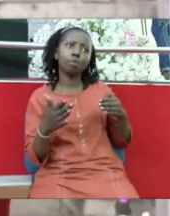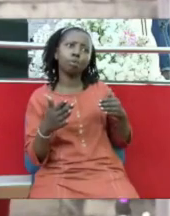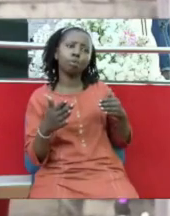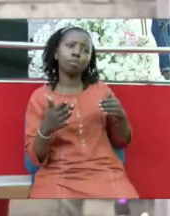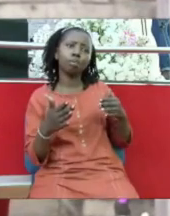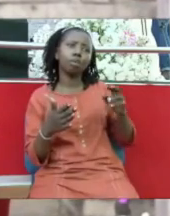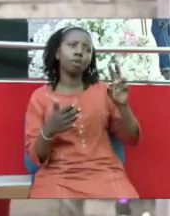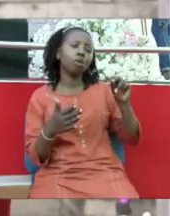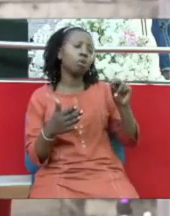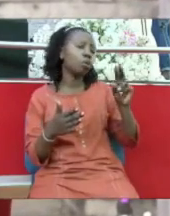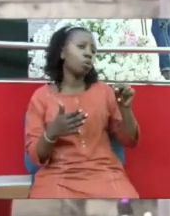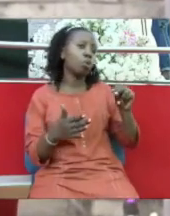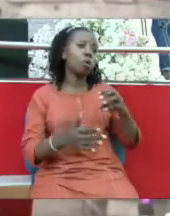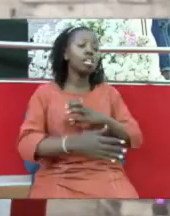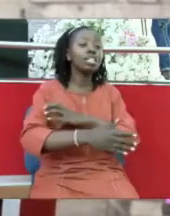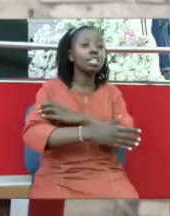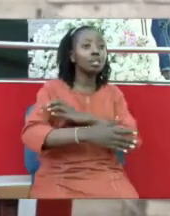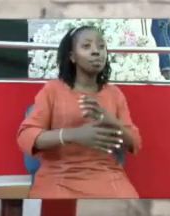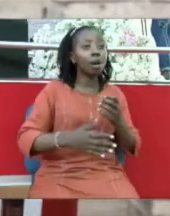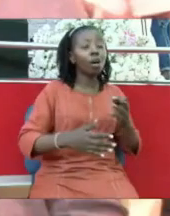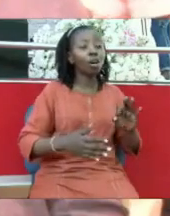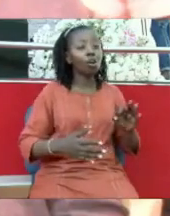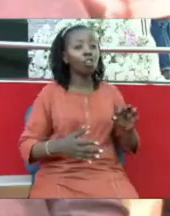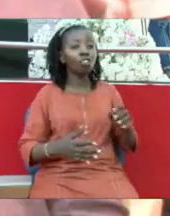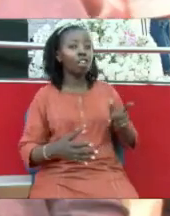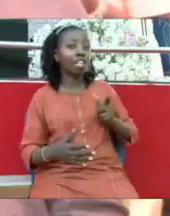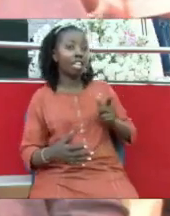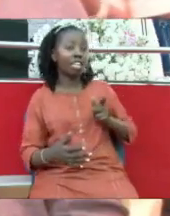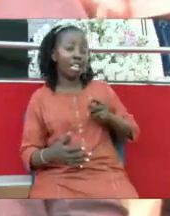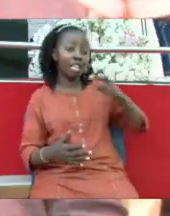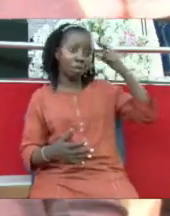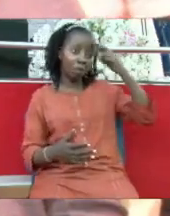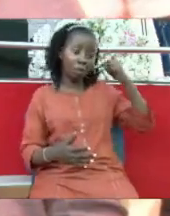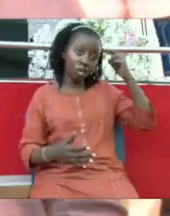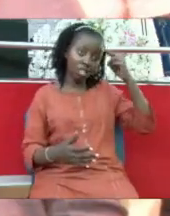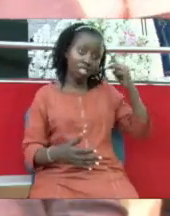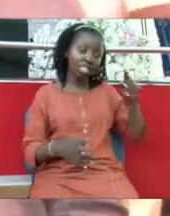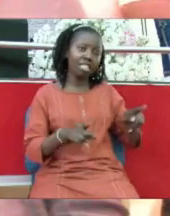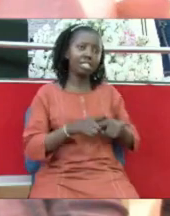It is the power behind that little lady.